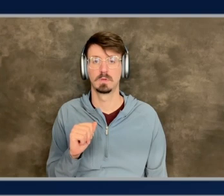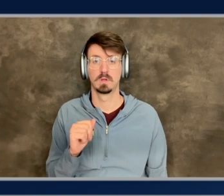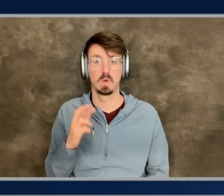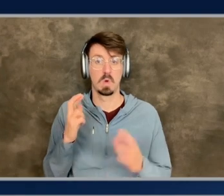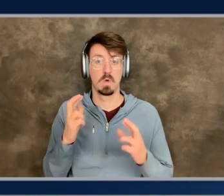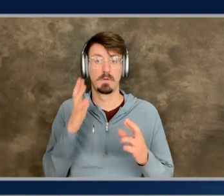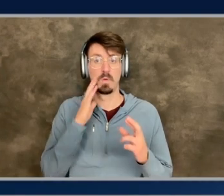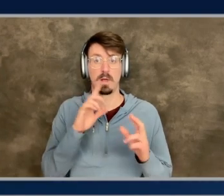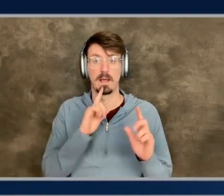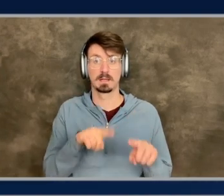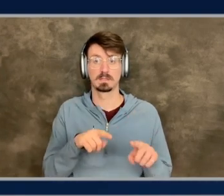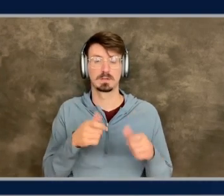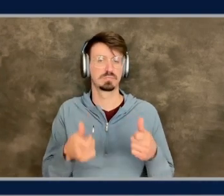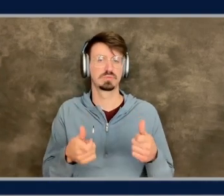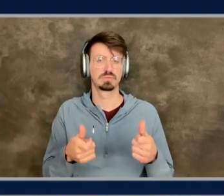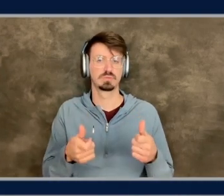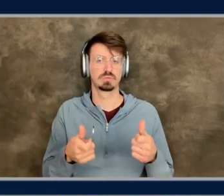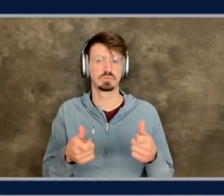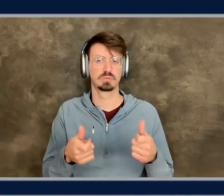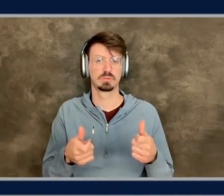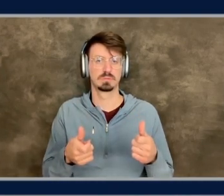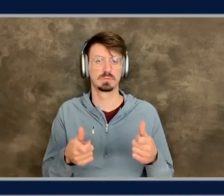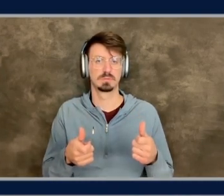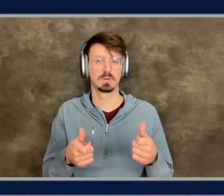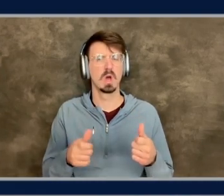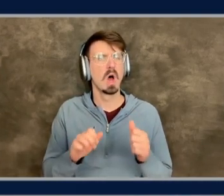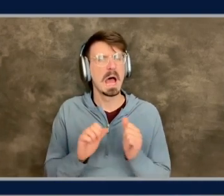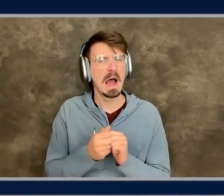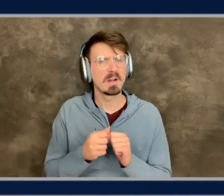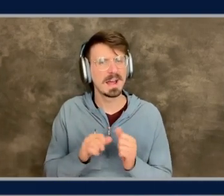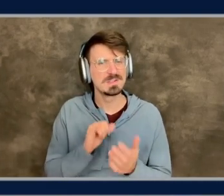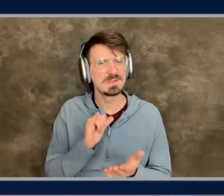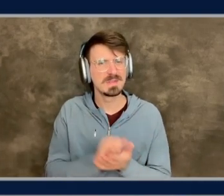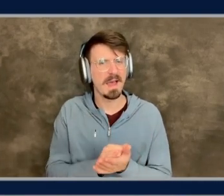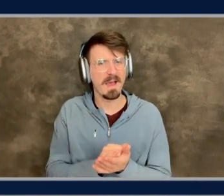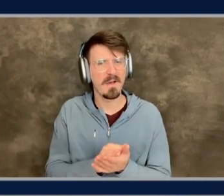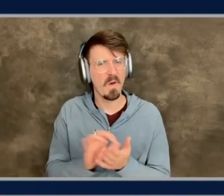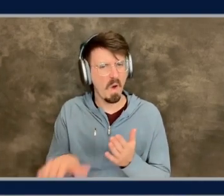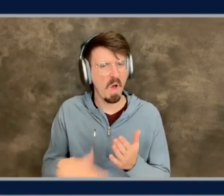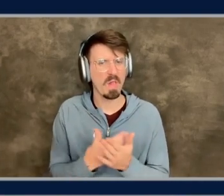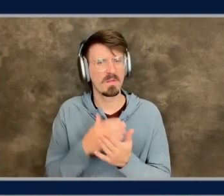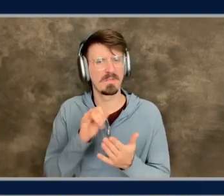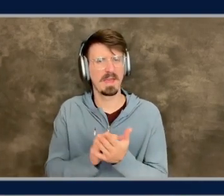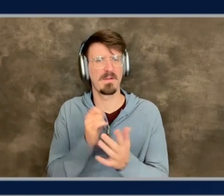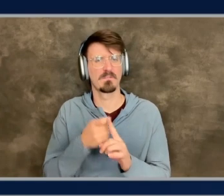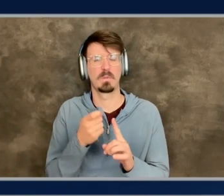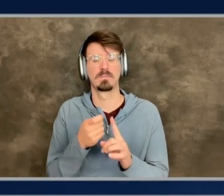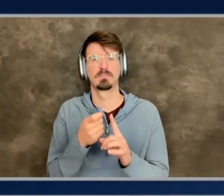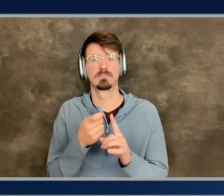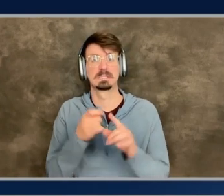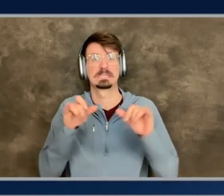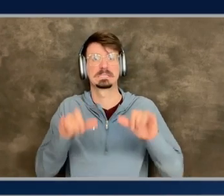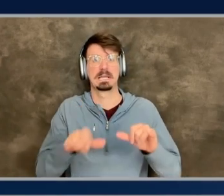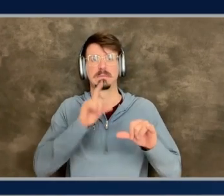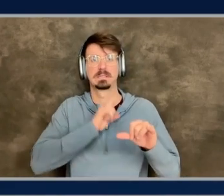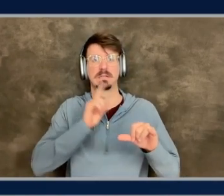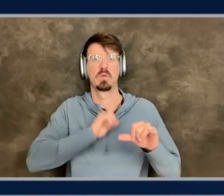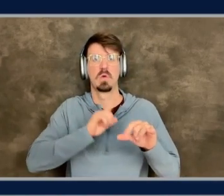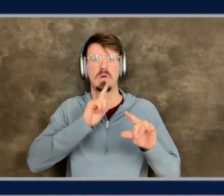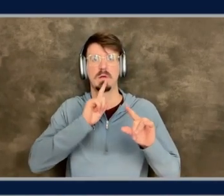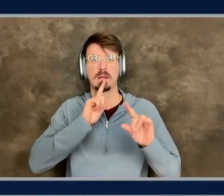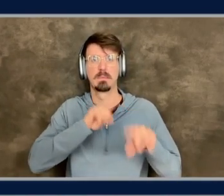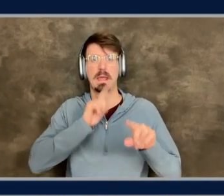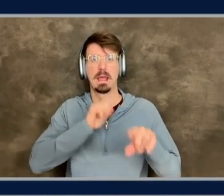at that. How did I manage to do all of this from the same single command line application? or this is where the beauty of